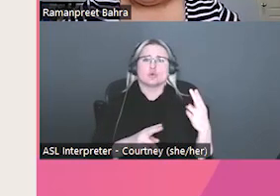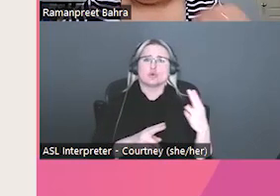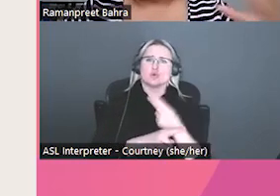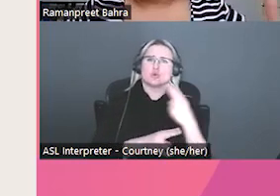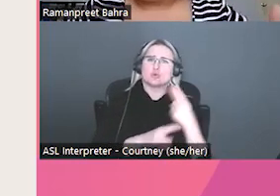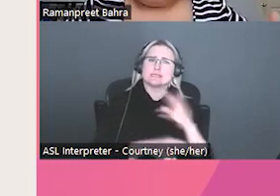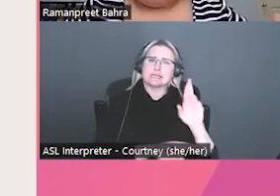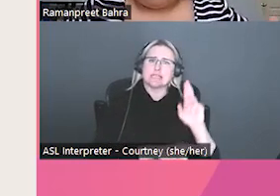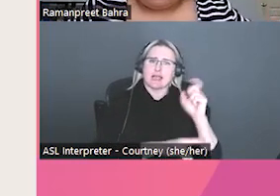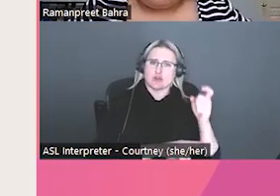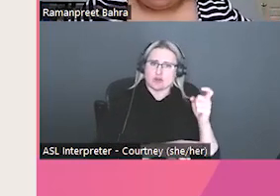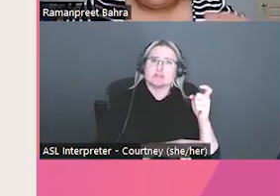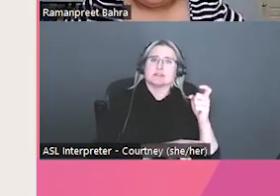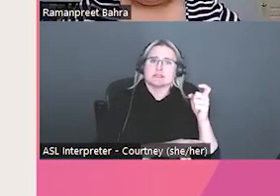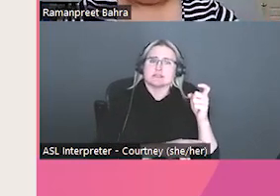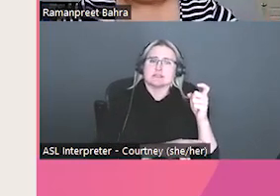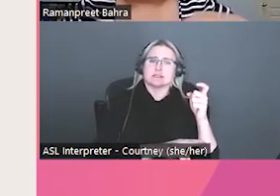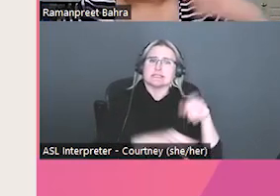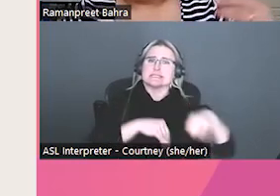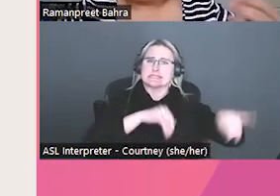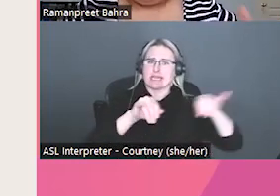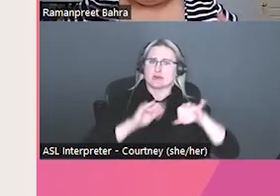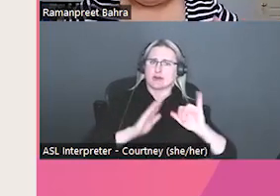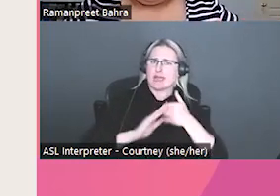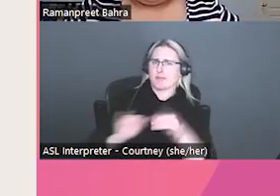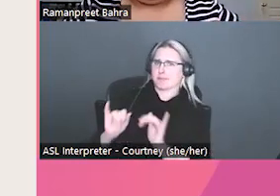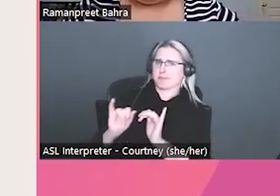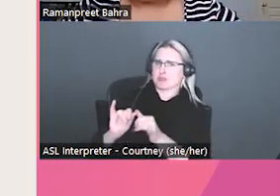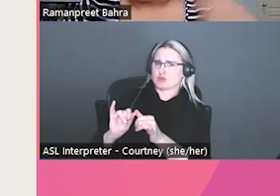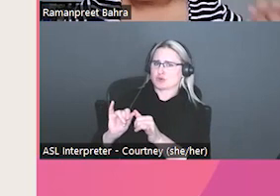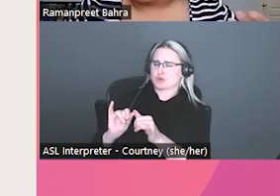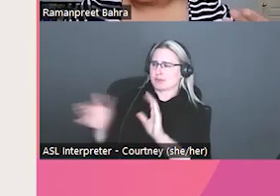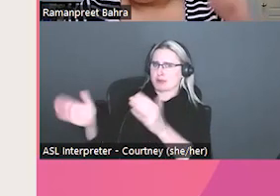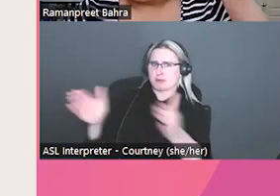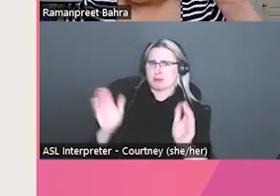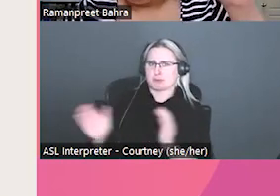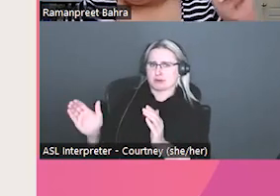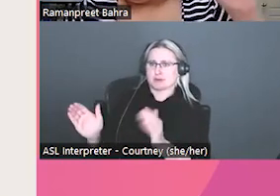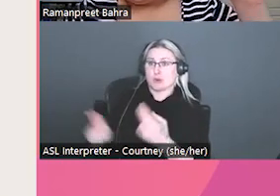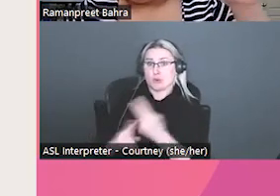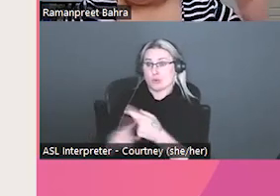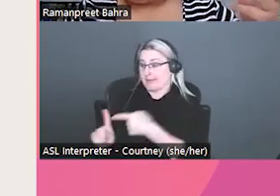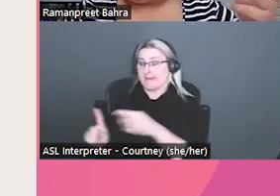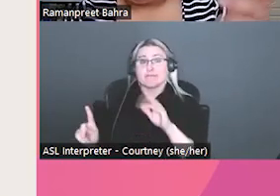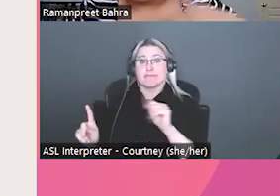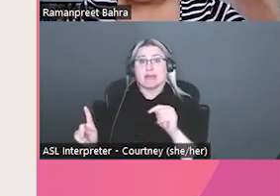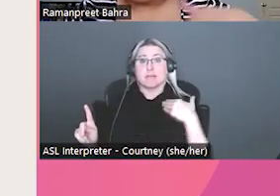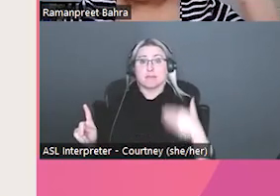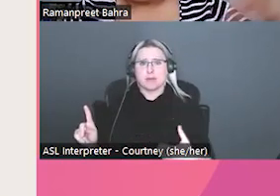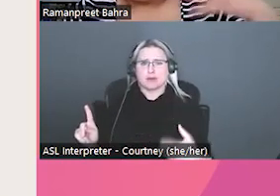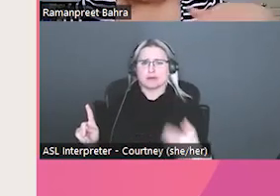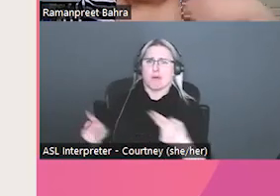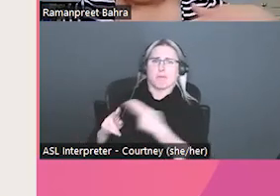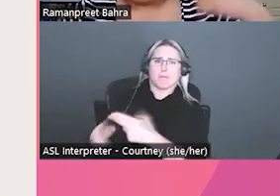which variations are measured, and creating fat bodies as markers of disease and pathology, something